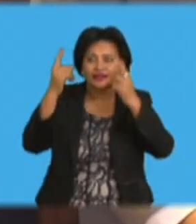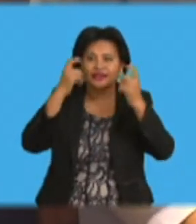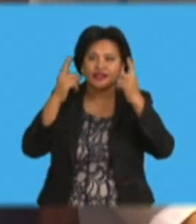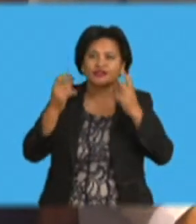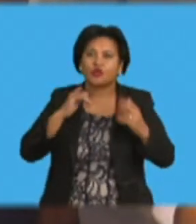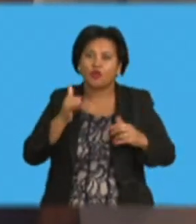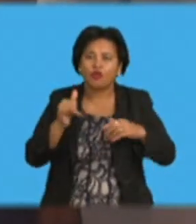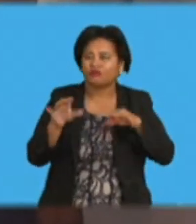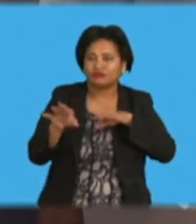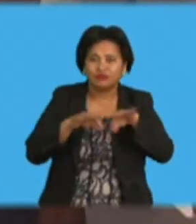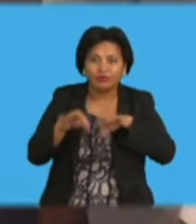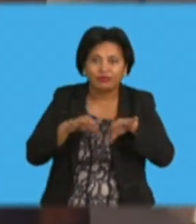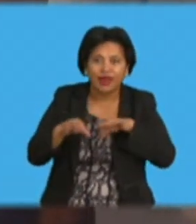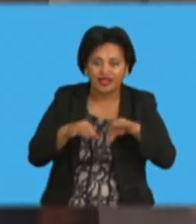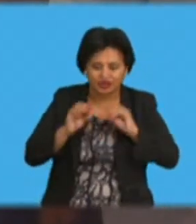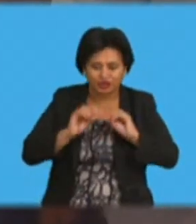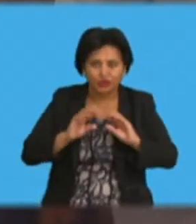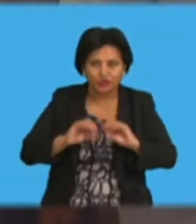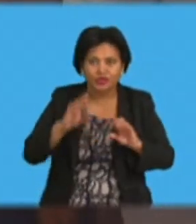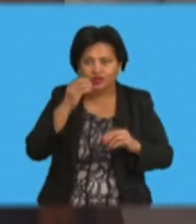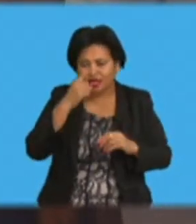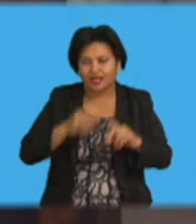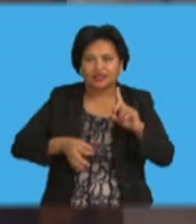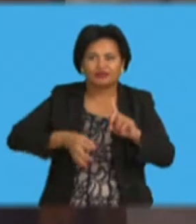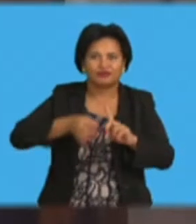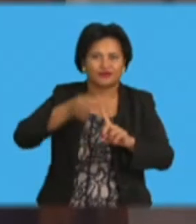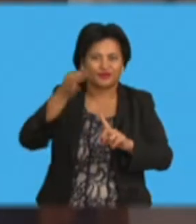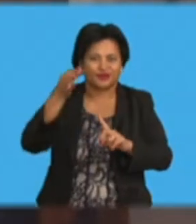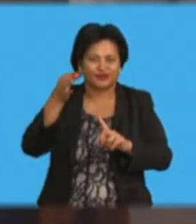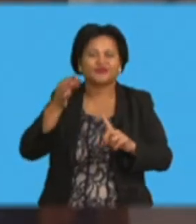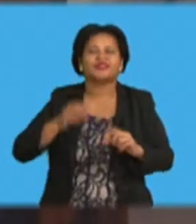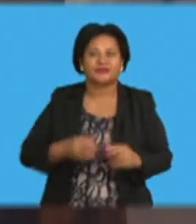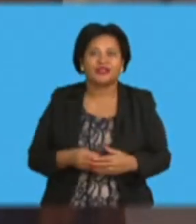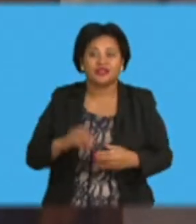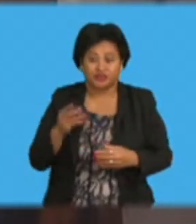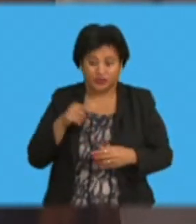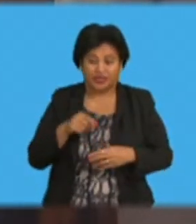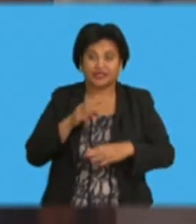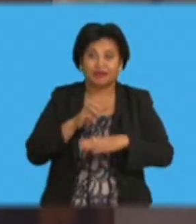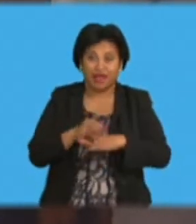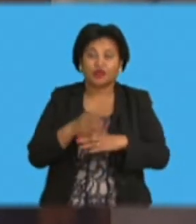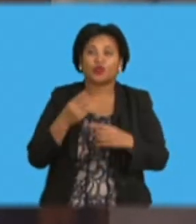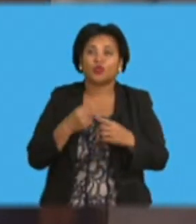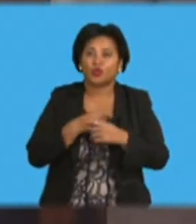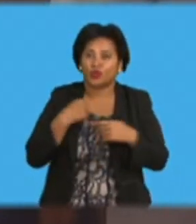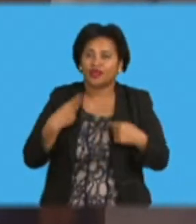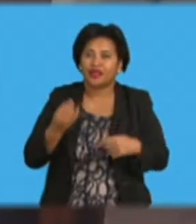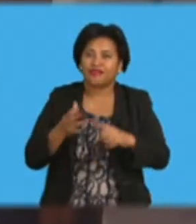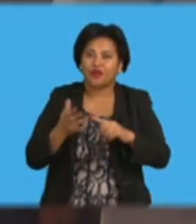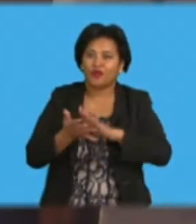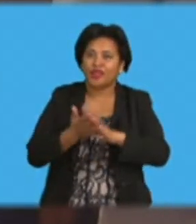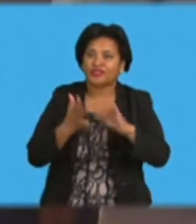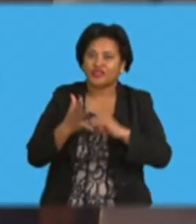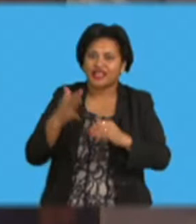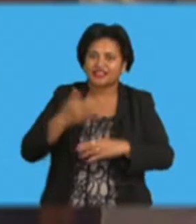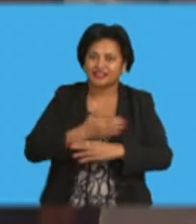Fiji. This year, later on this month, we will be having the Occupational Health and Safety Day and the World Day Against